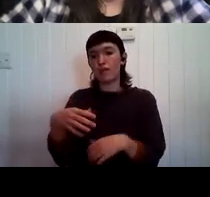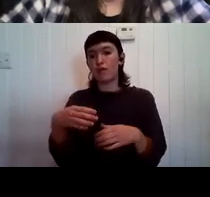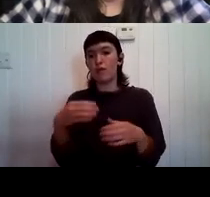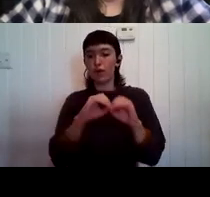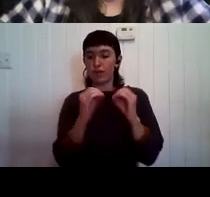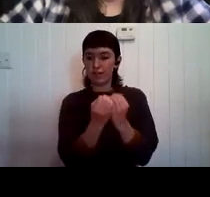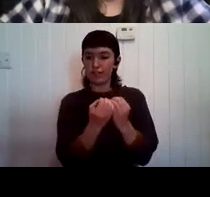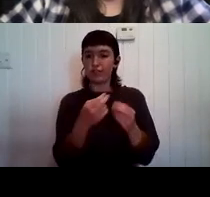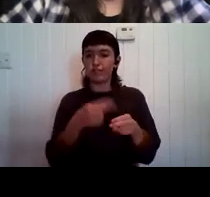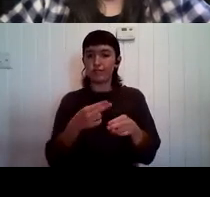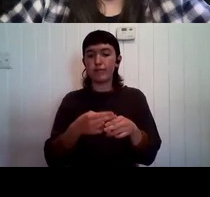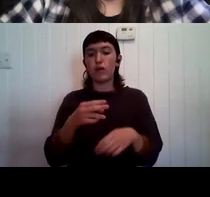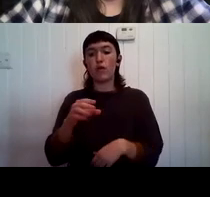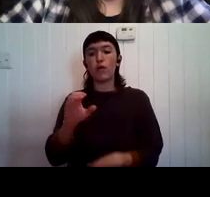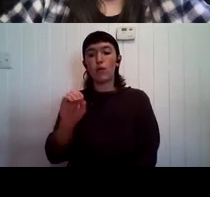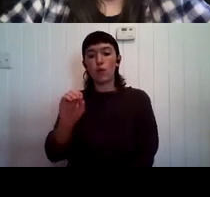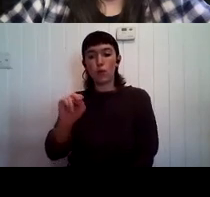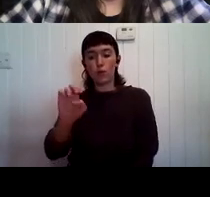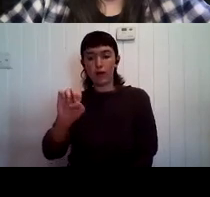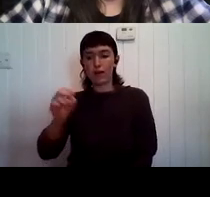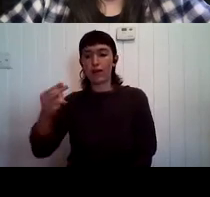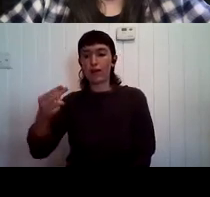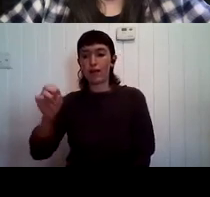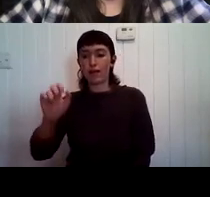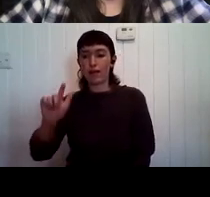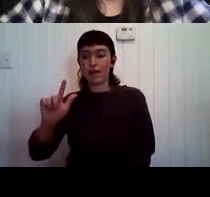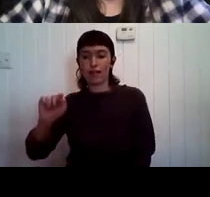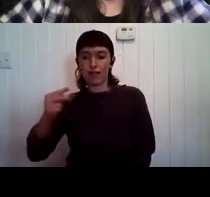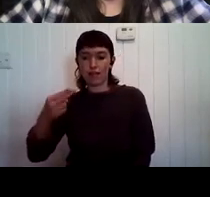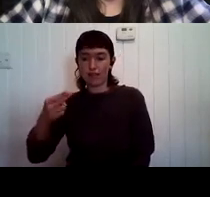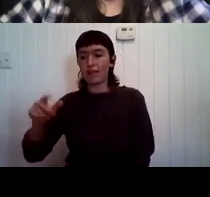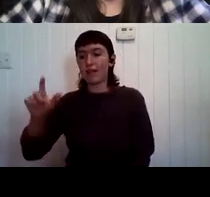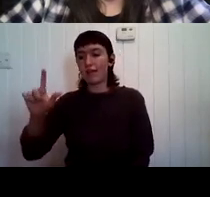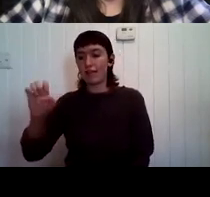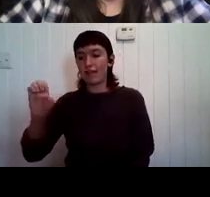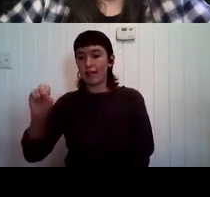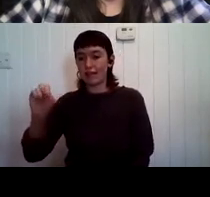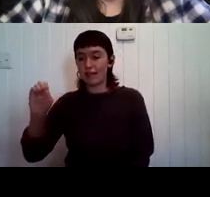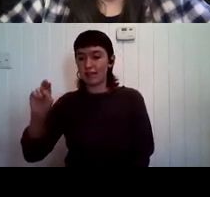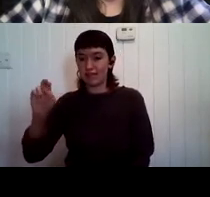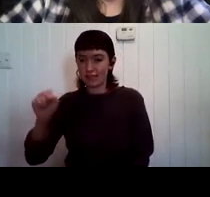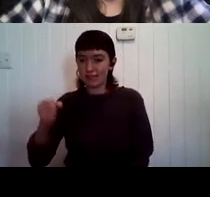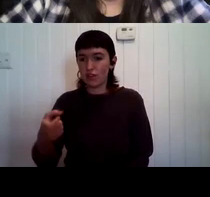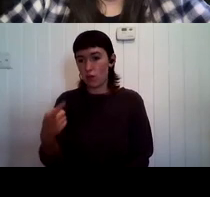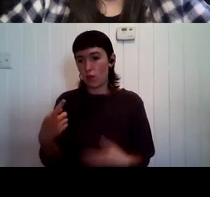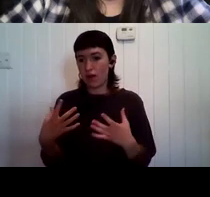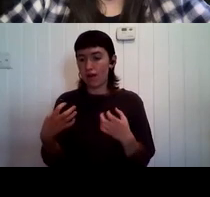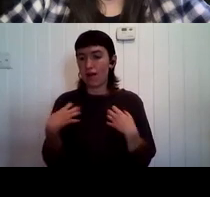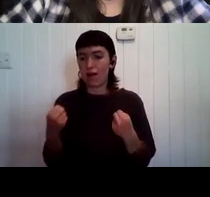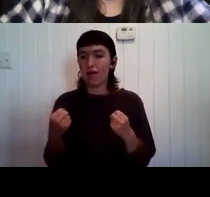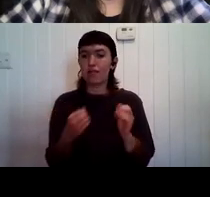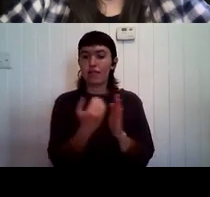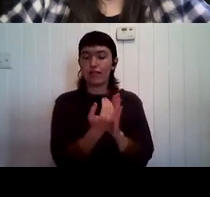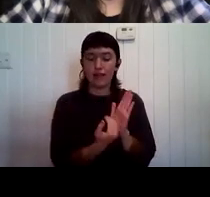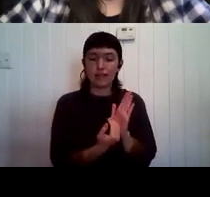this type of material. And we have these lessons be really interactive and fun and educational for the children. And we teach around the